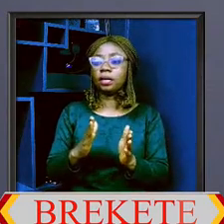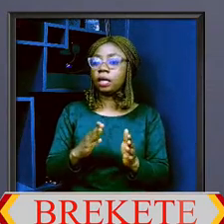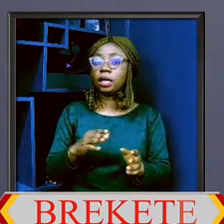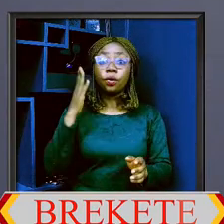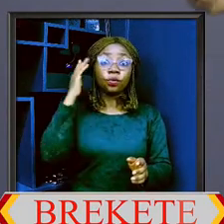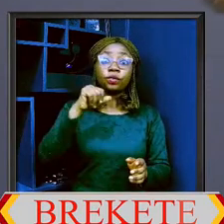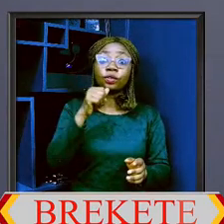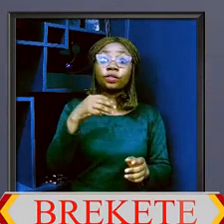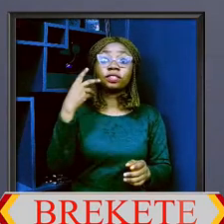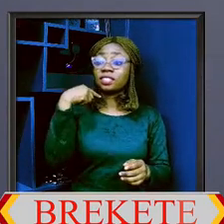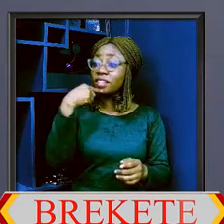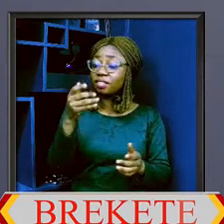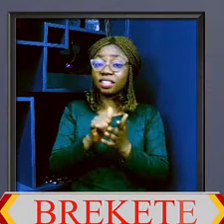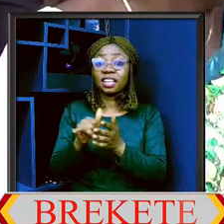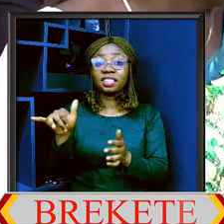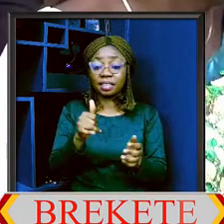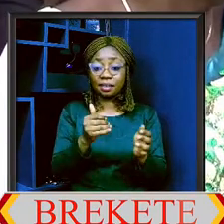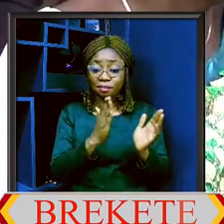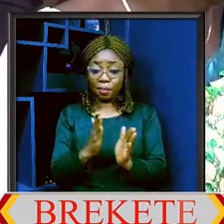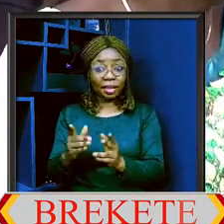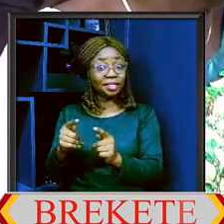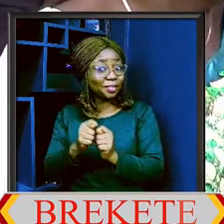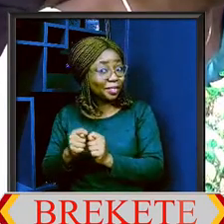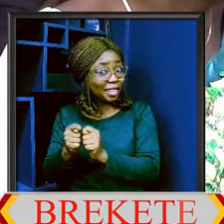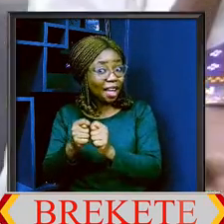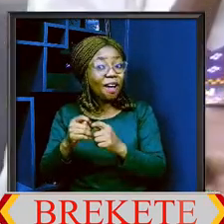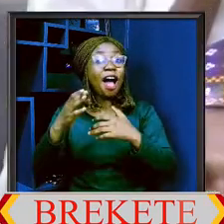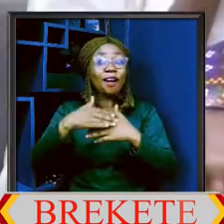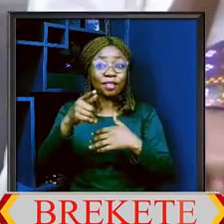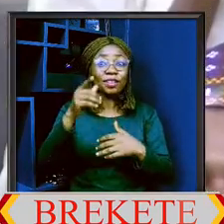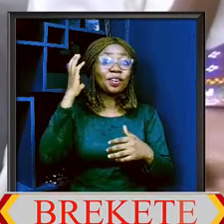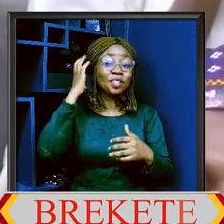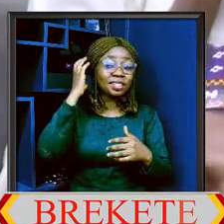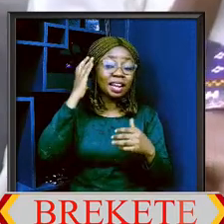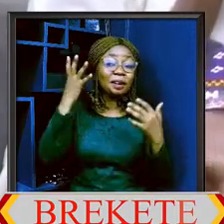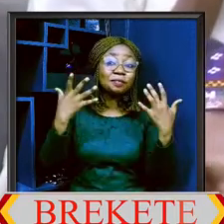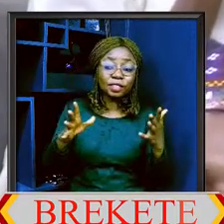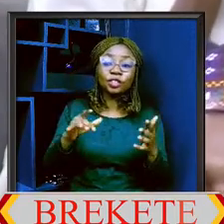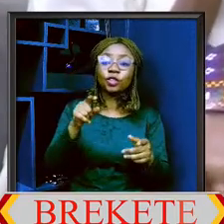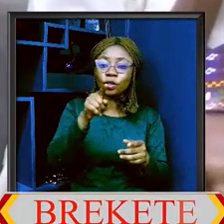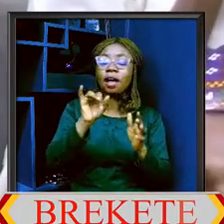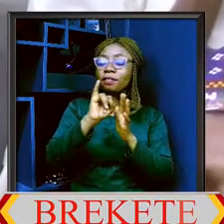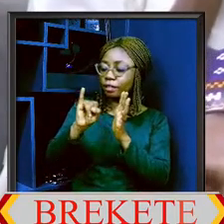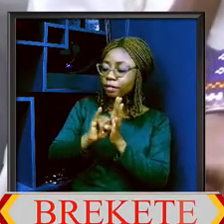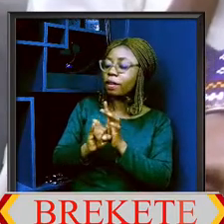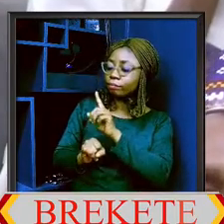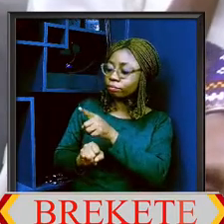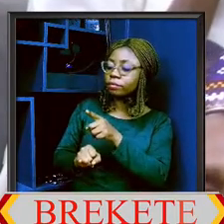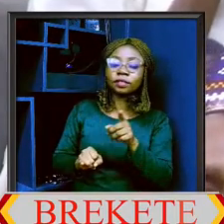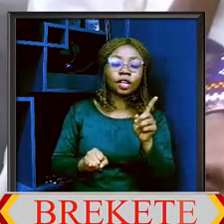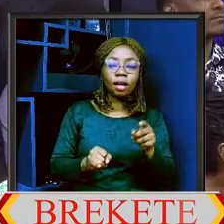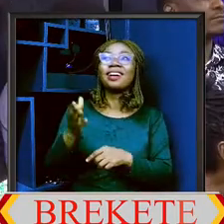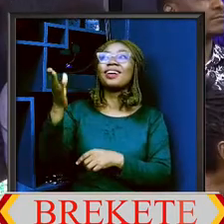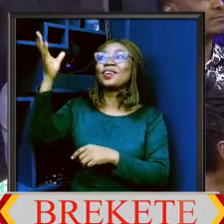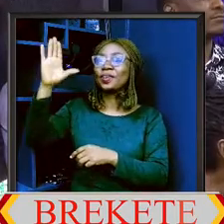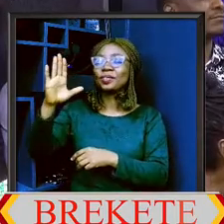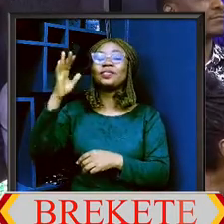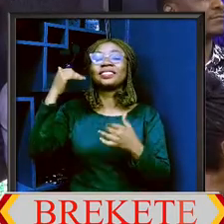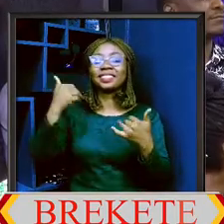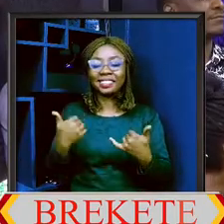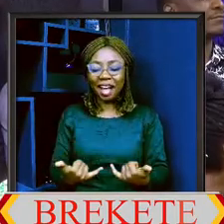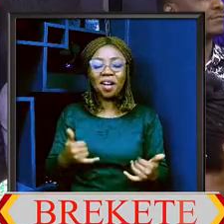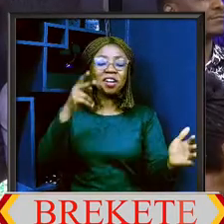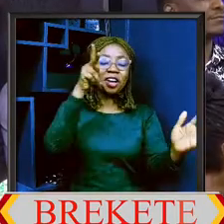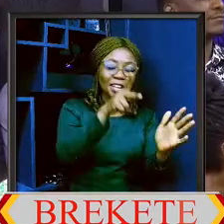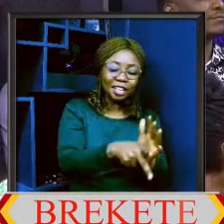together this person tell you after you don't hear and finish you don't identify who be this who be this then God will come kill them you